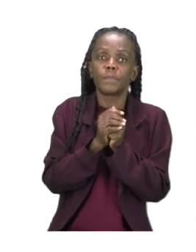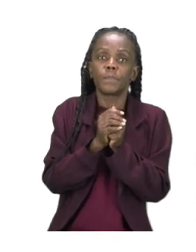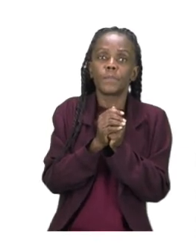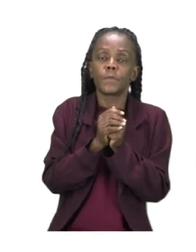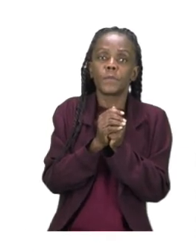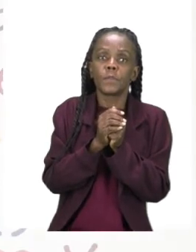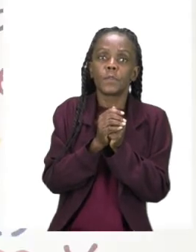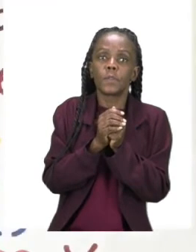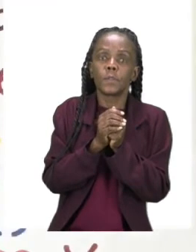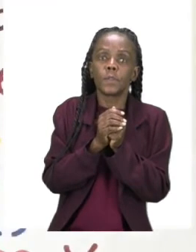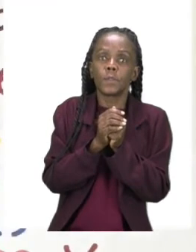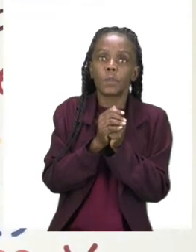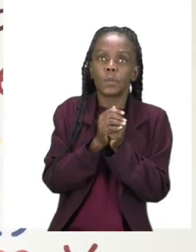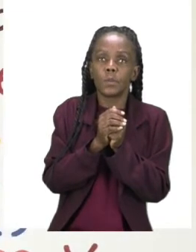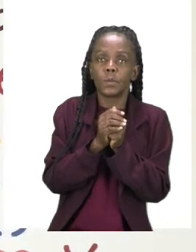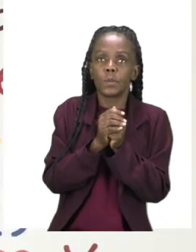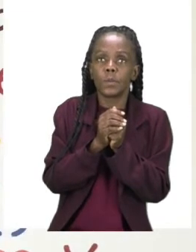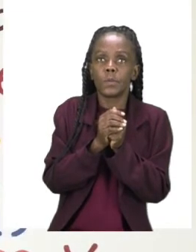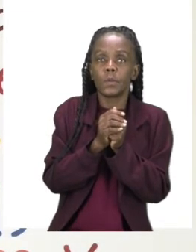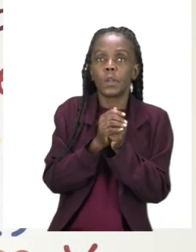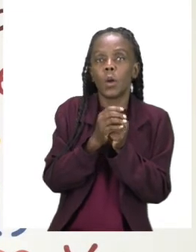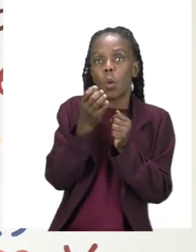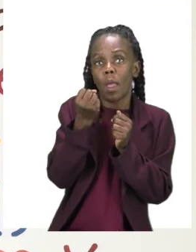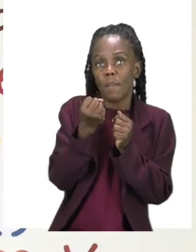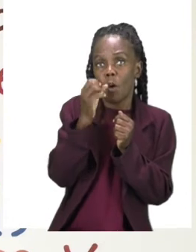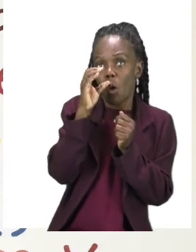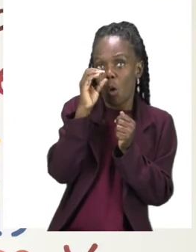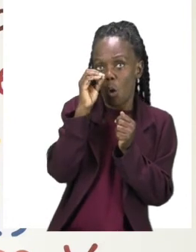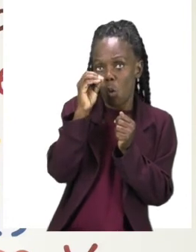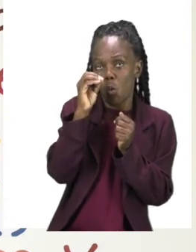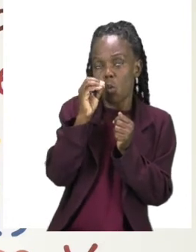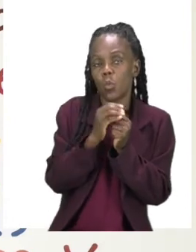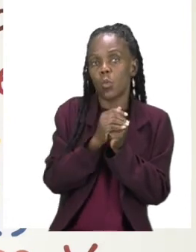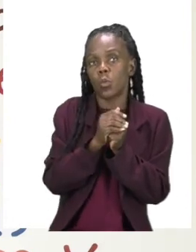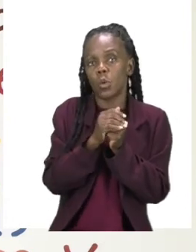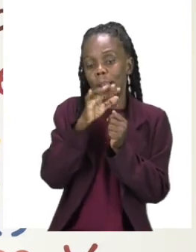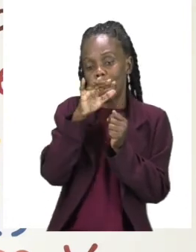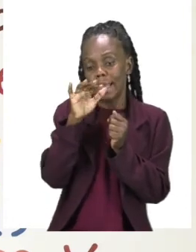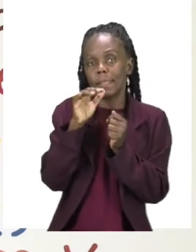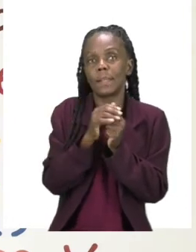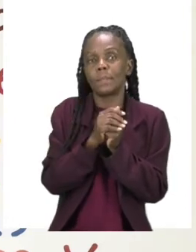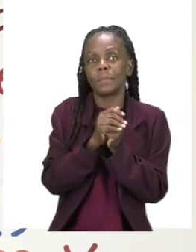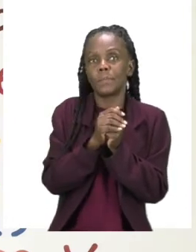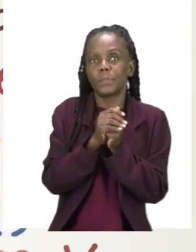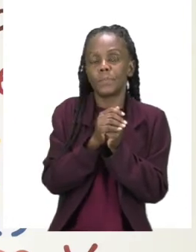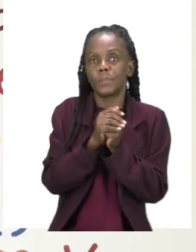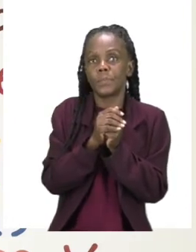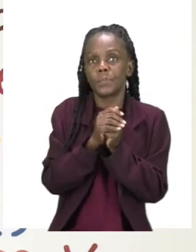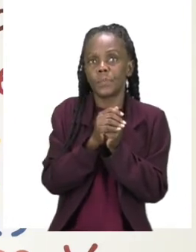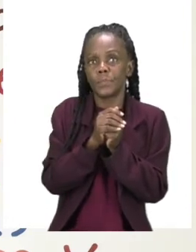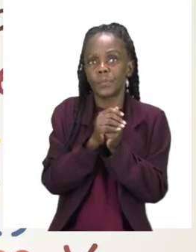board, I have our O sound, and I want to show you how we're going to do the